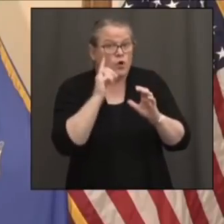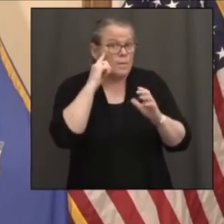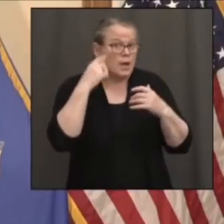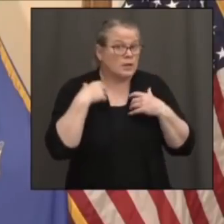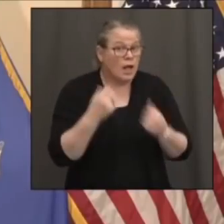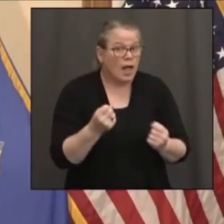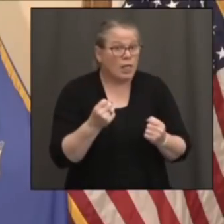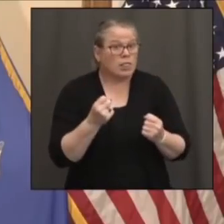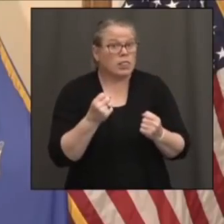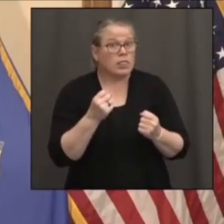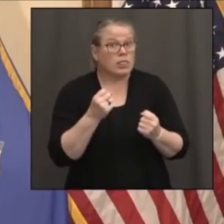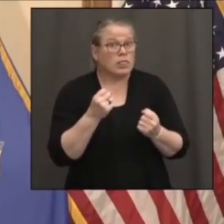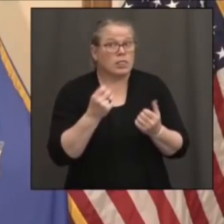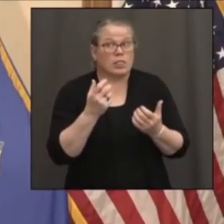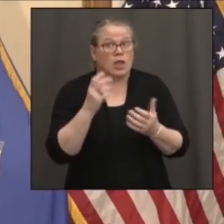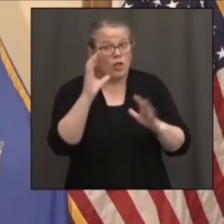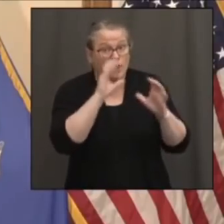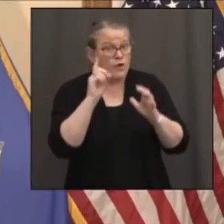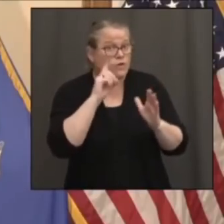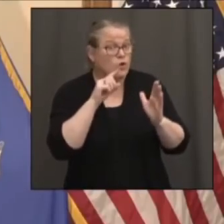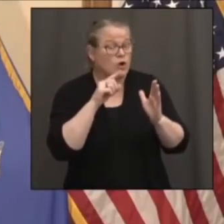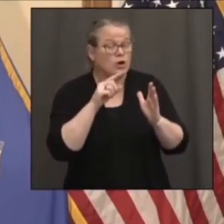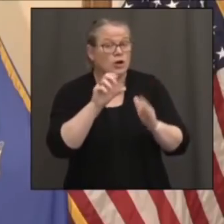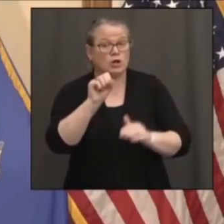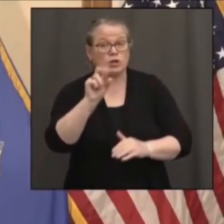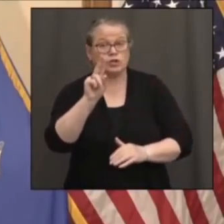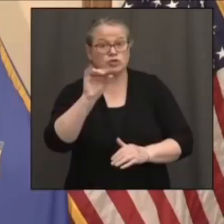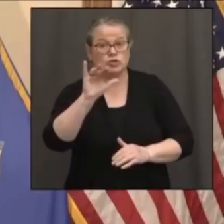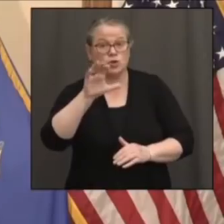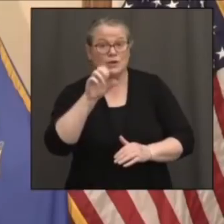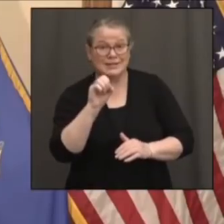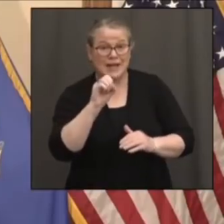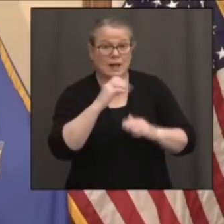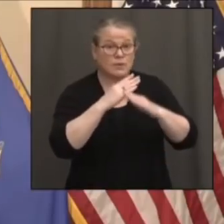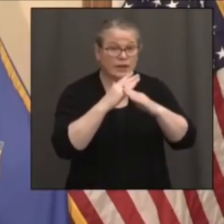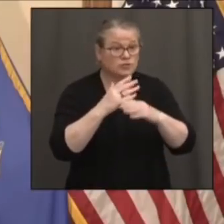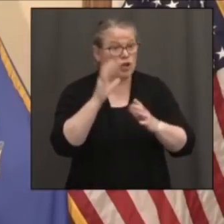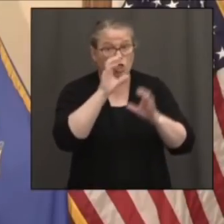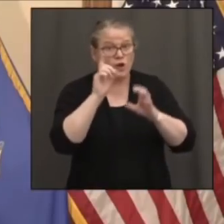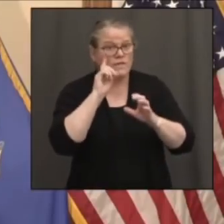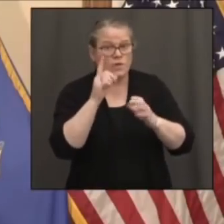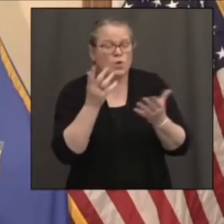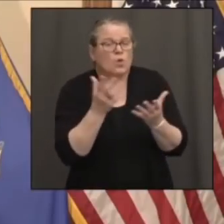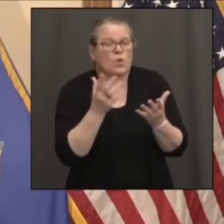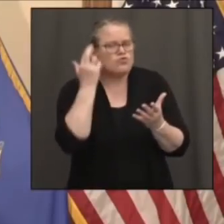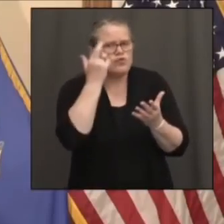health resources, suicide prevention? Kim Beauregard, would you like to take that?